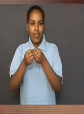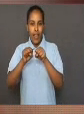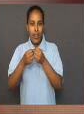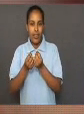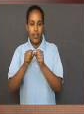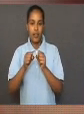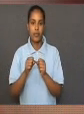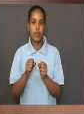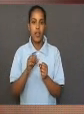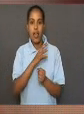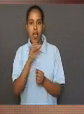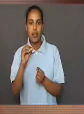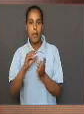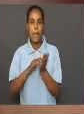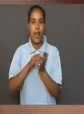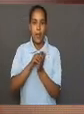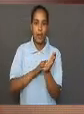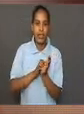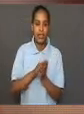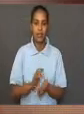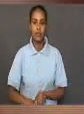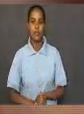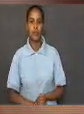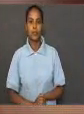ductility, and malleability.